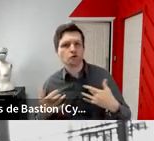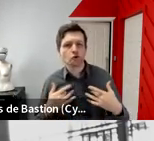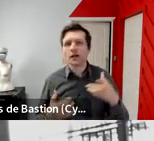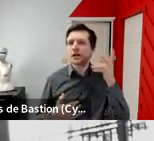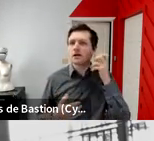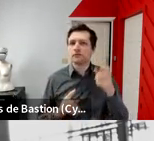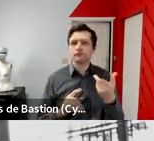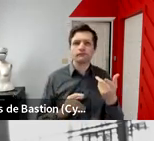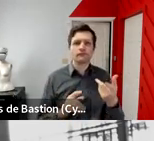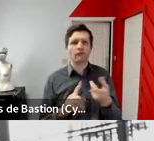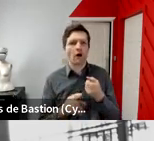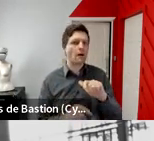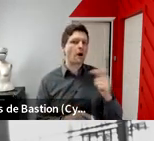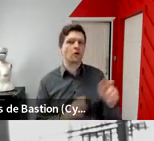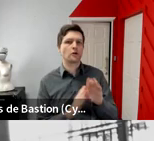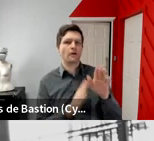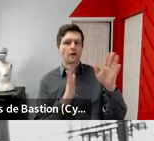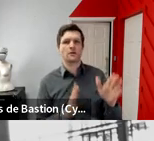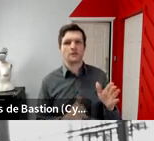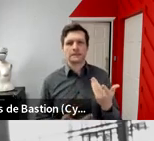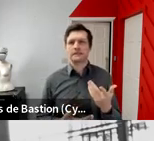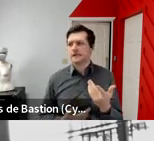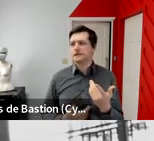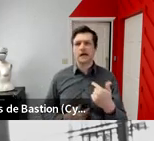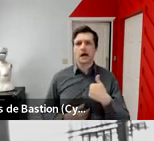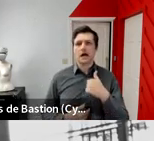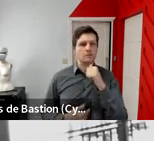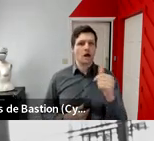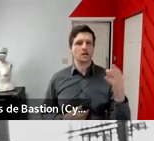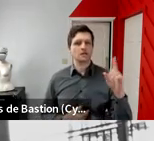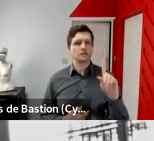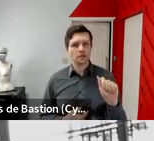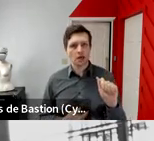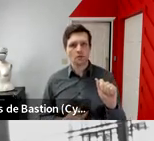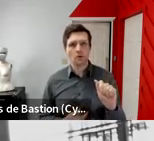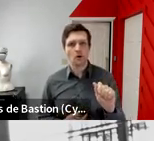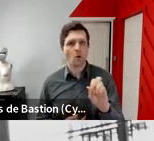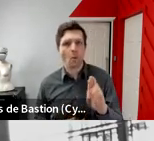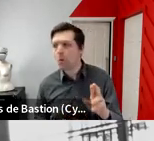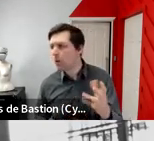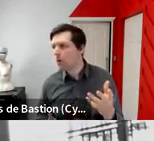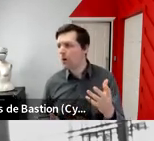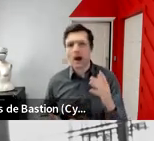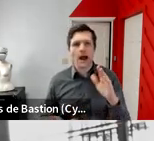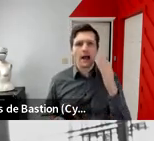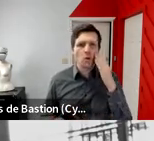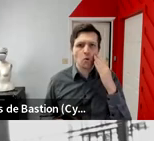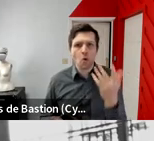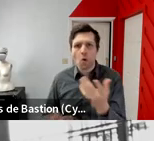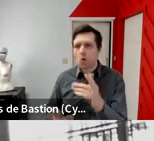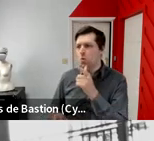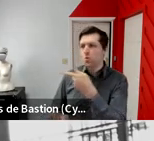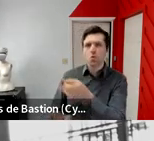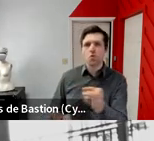The number one thing, the number one concern that I tend to hear from other developers is they say, well, I'm not disabled,